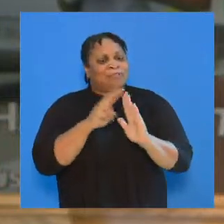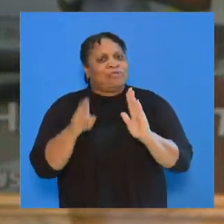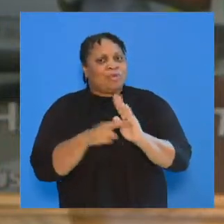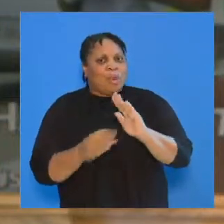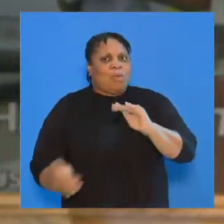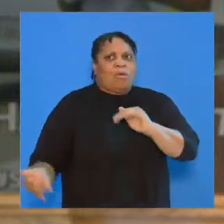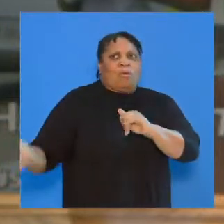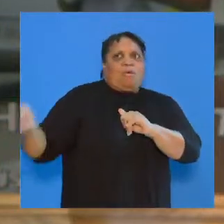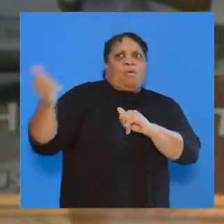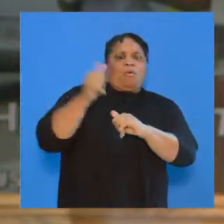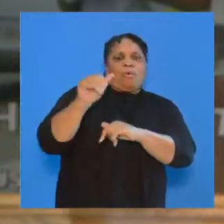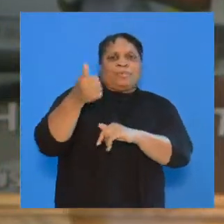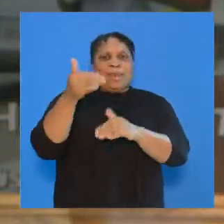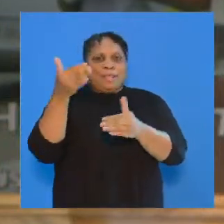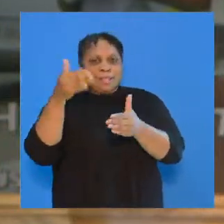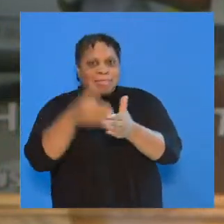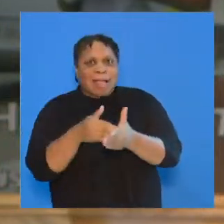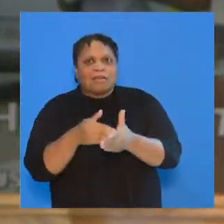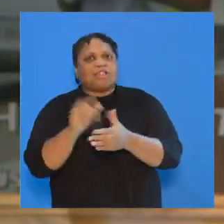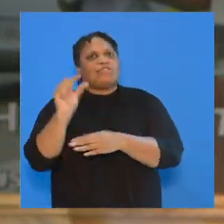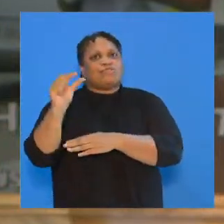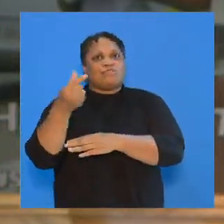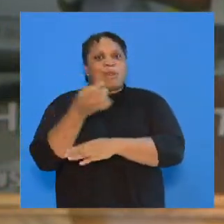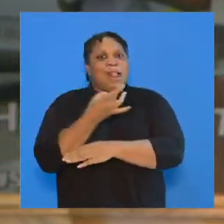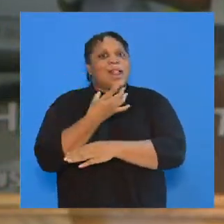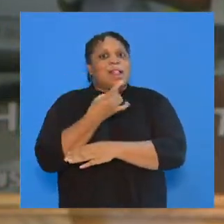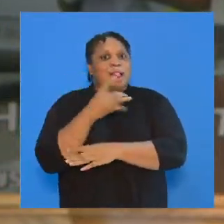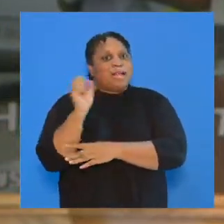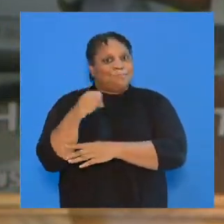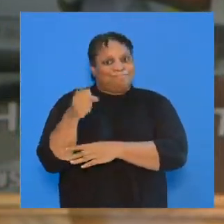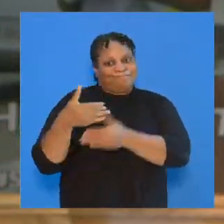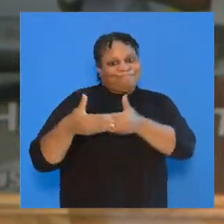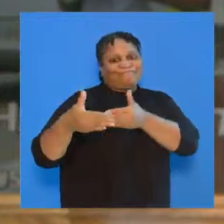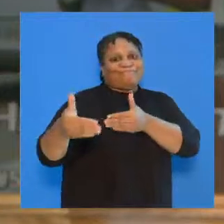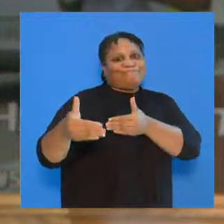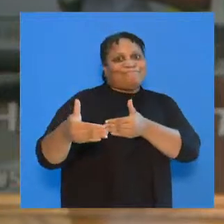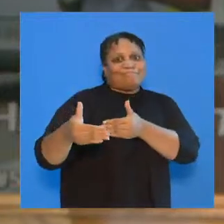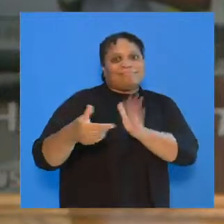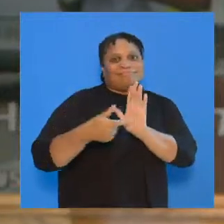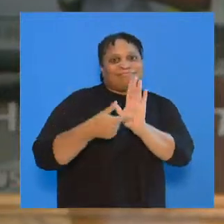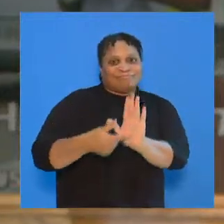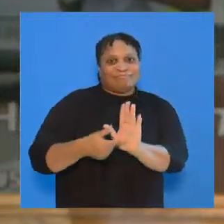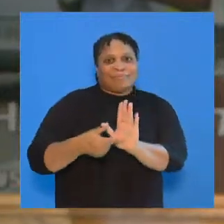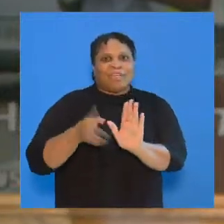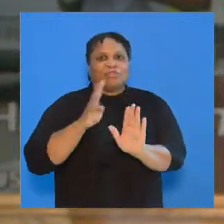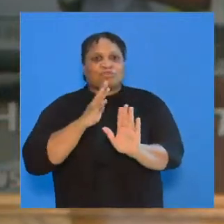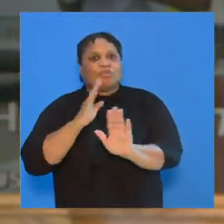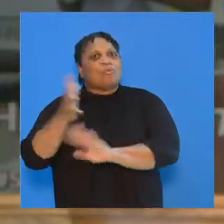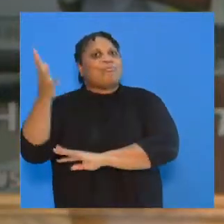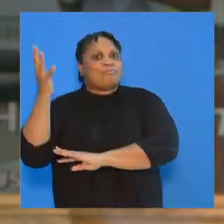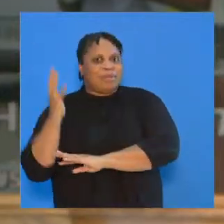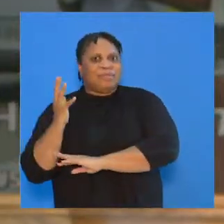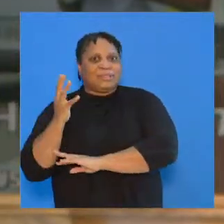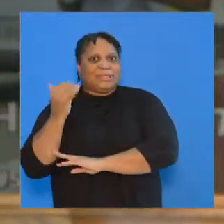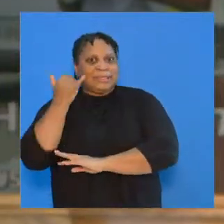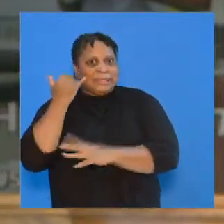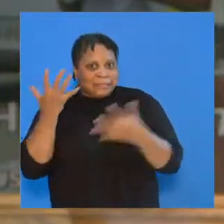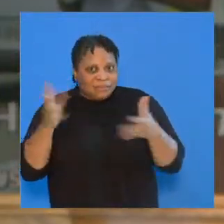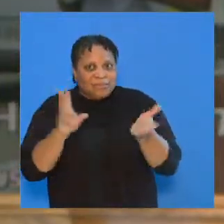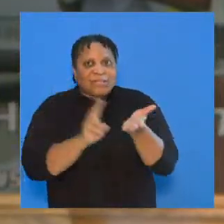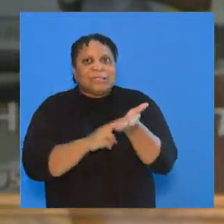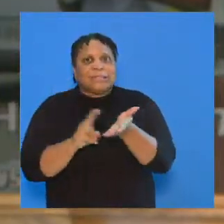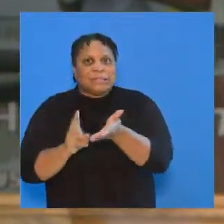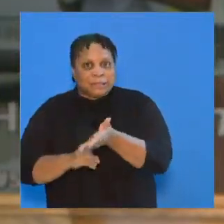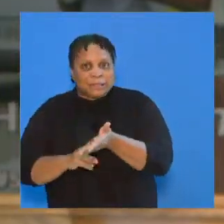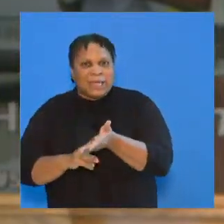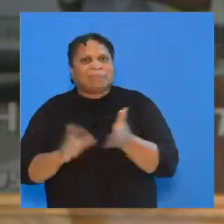mark, which will allow us to get a green light at on the indicators that I've spoken about previously. If you've already signed up,